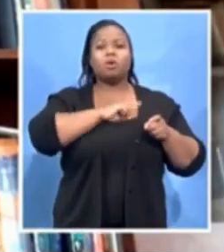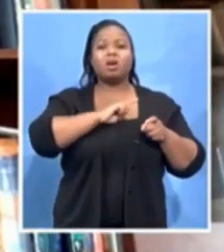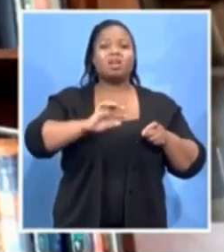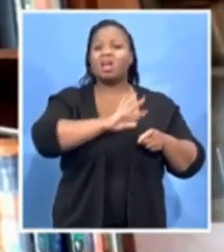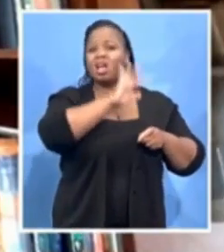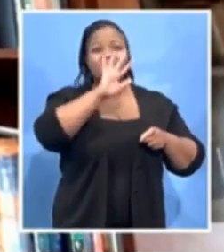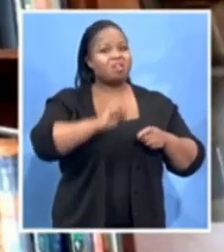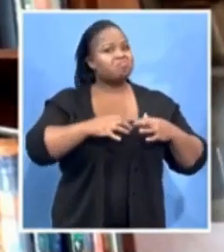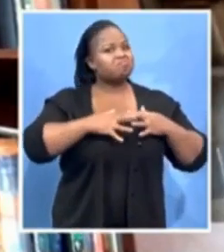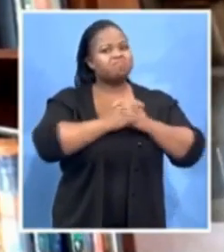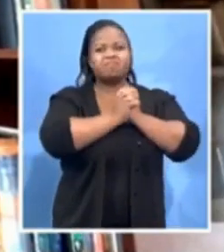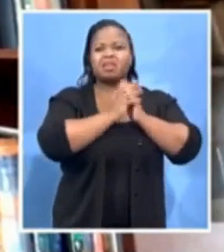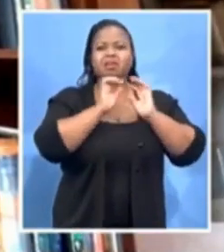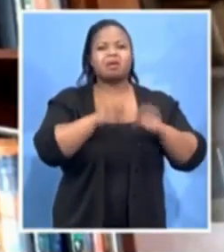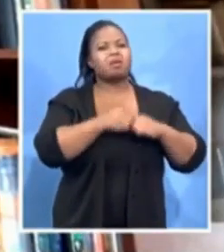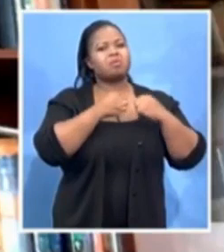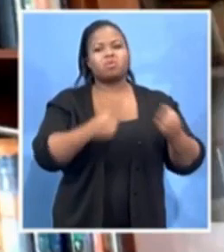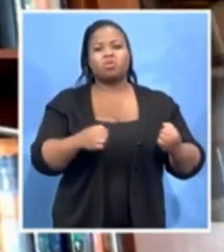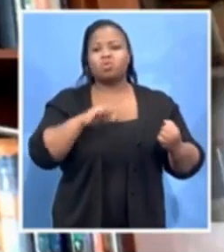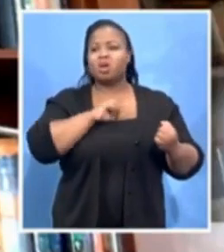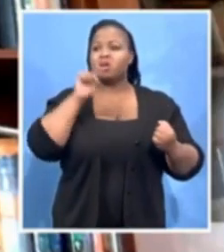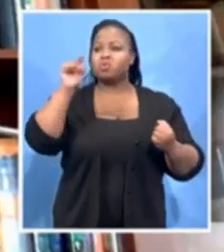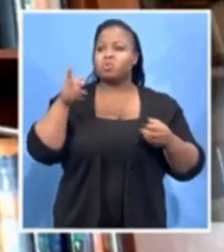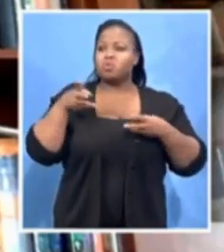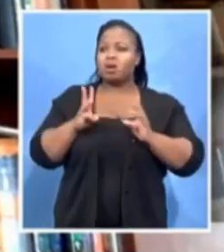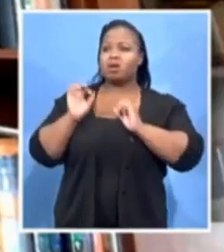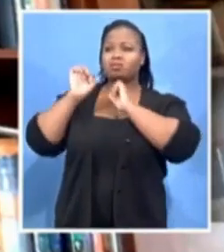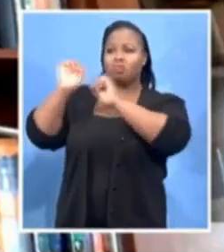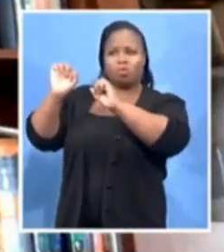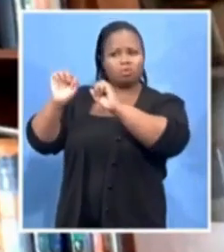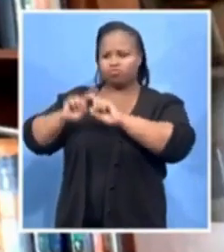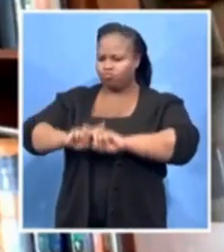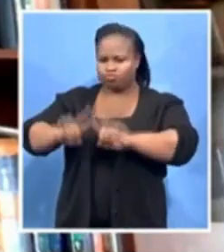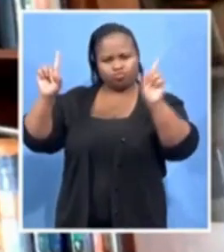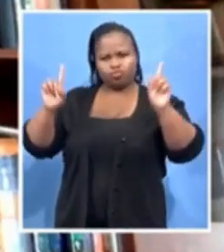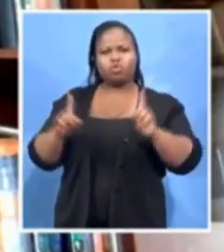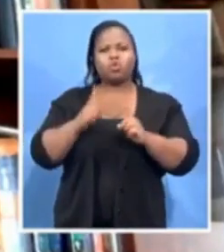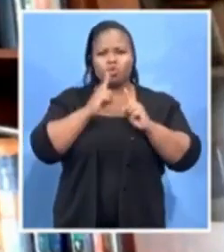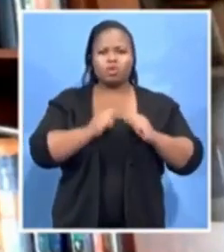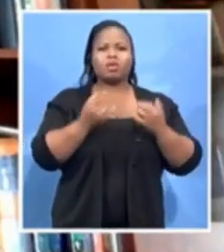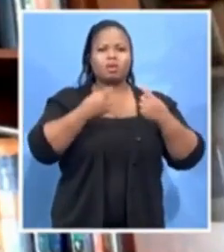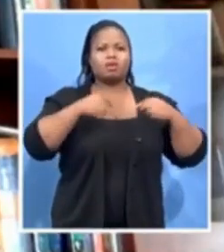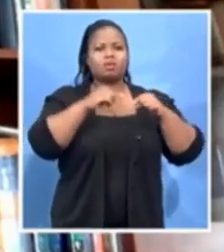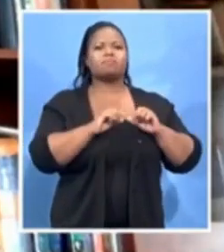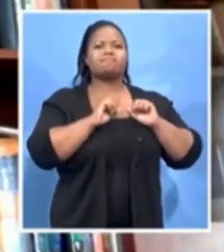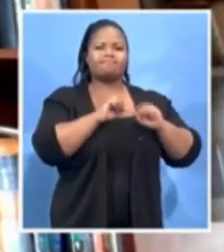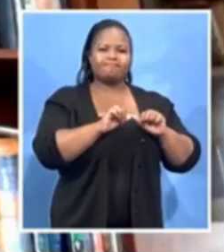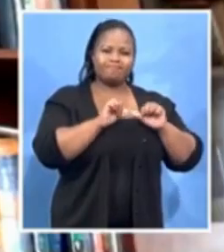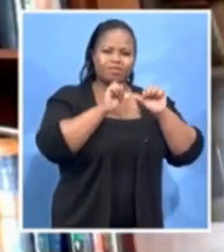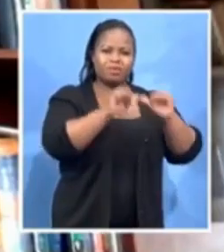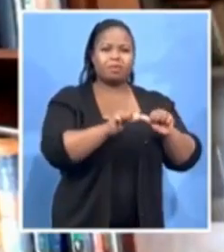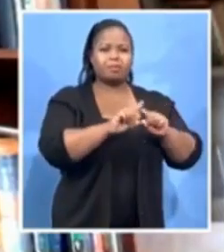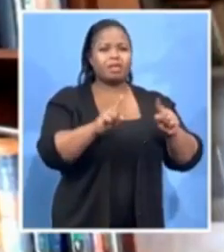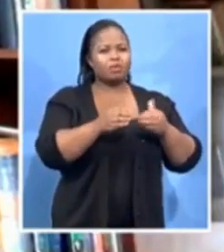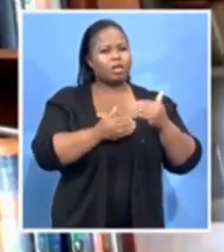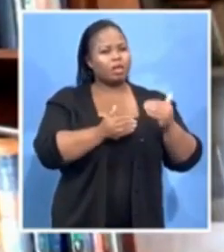you desire. We are going to retain our nationalism, but we are going to cooperate. But Nkrumah is telling